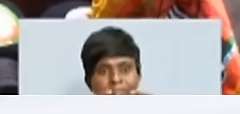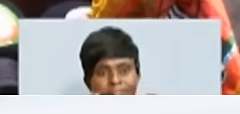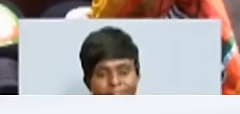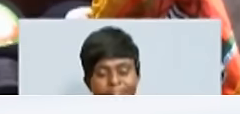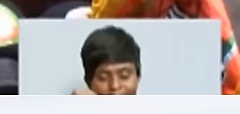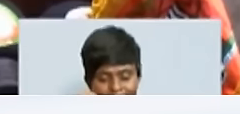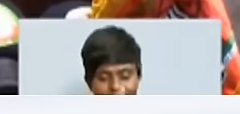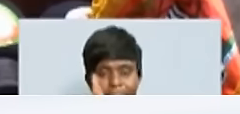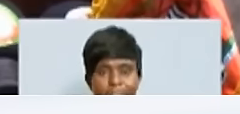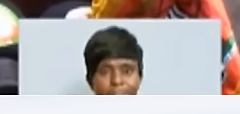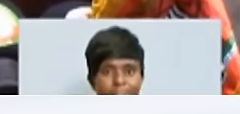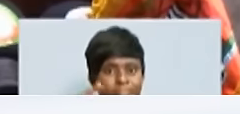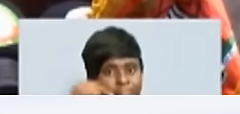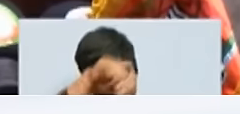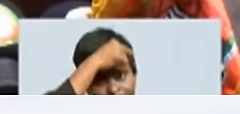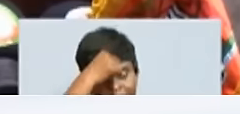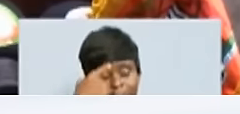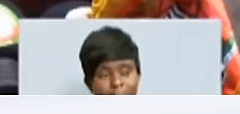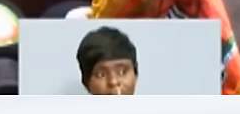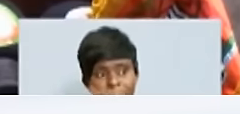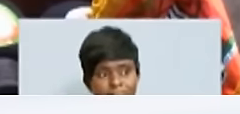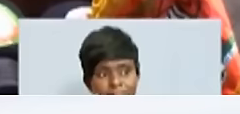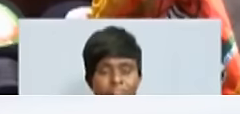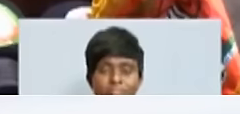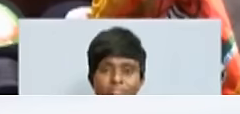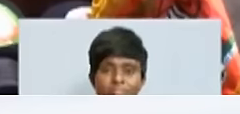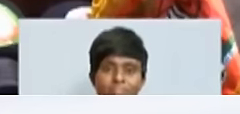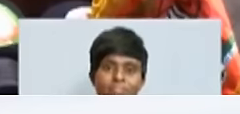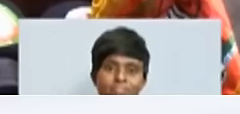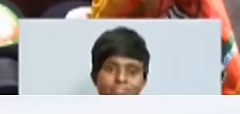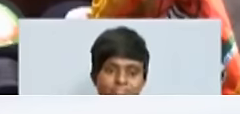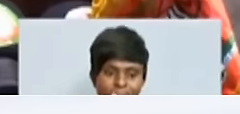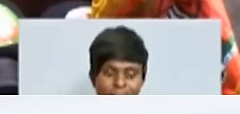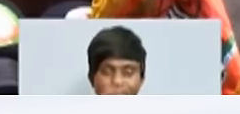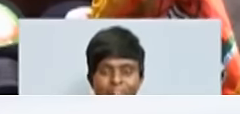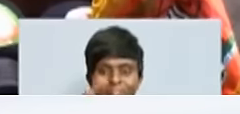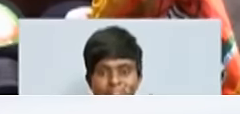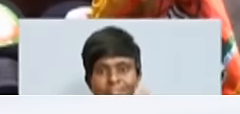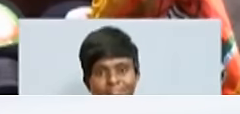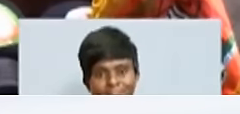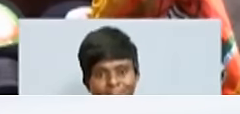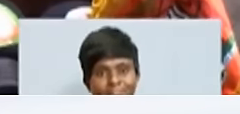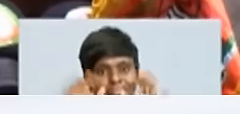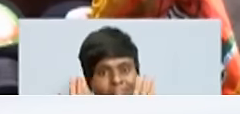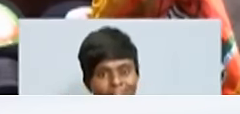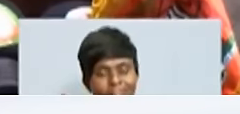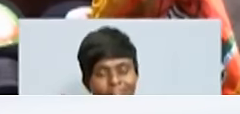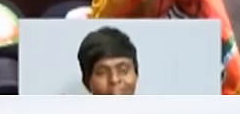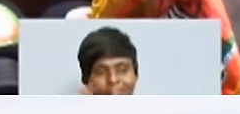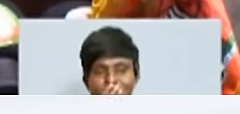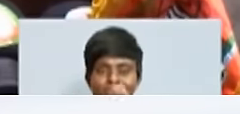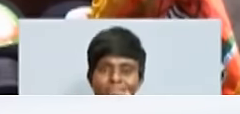already. Graduates from these youth resource centers are doing a tremendous job.